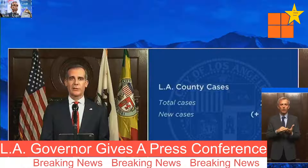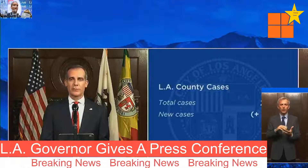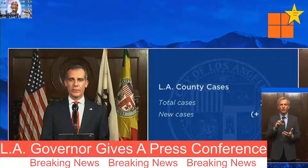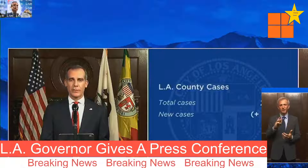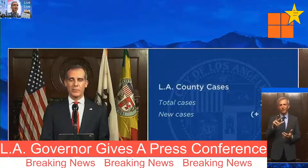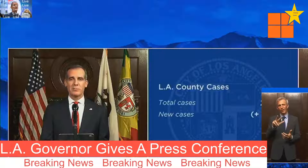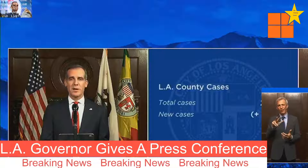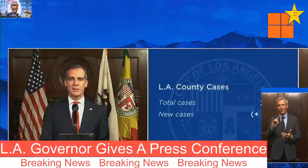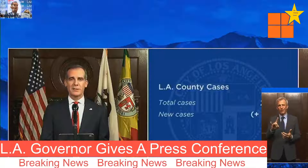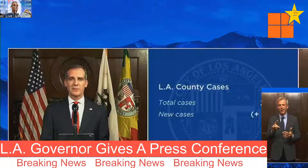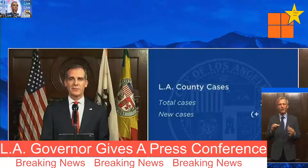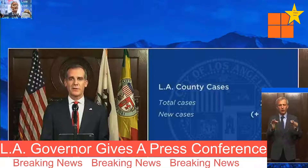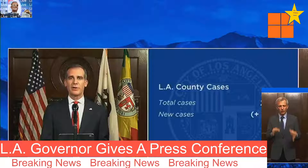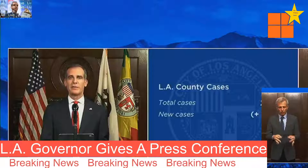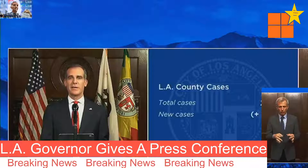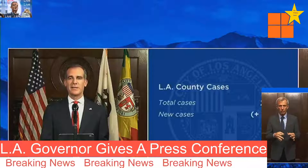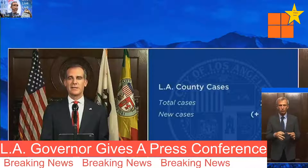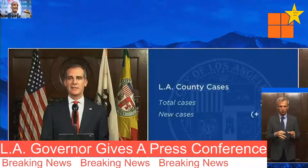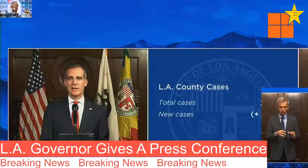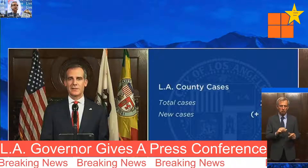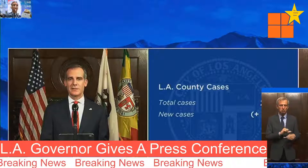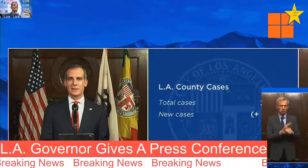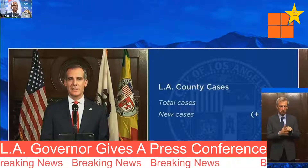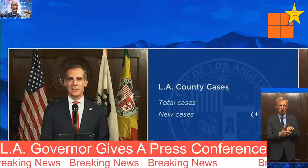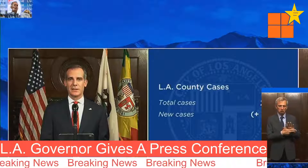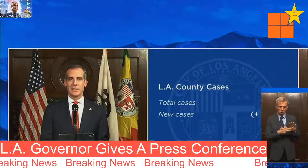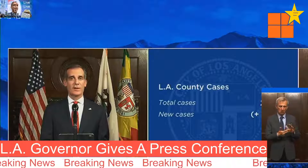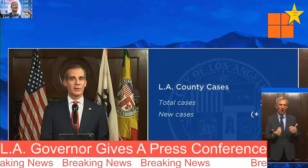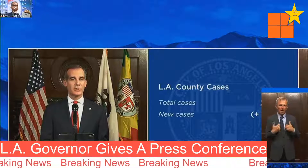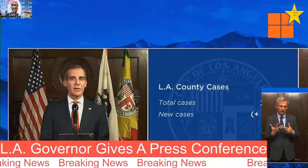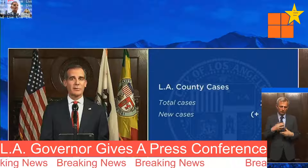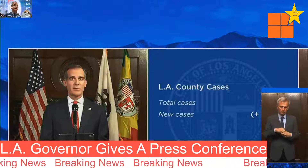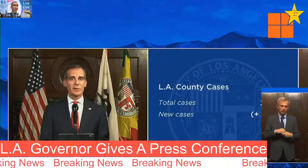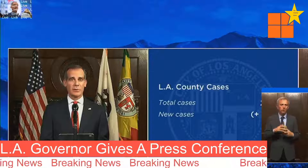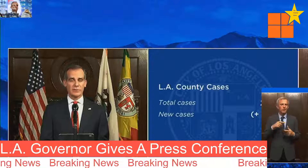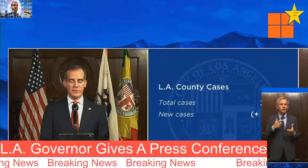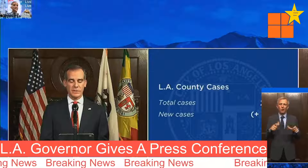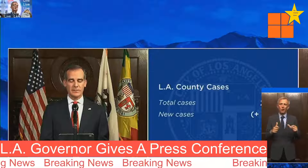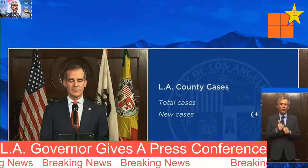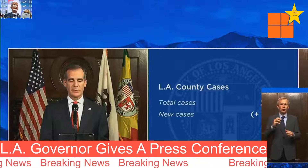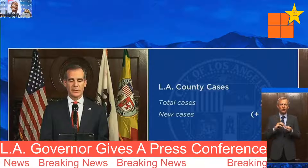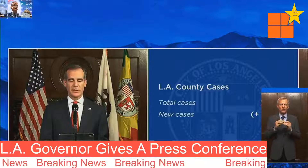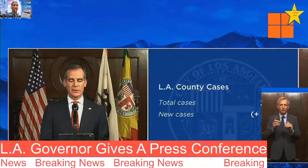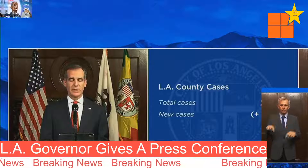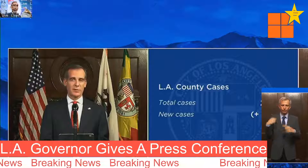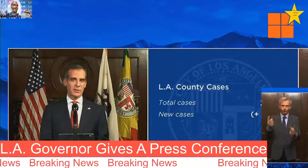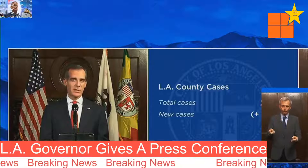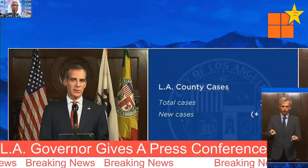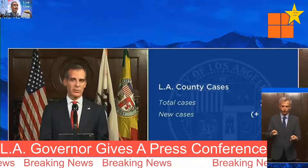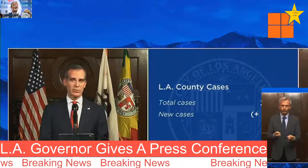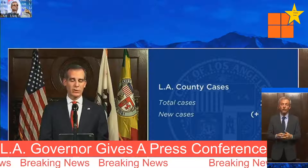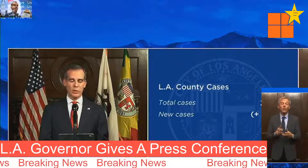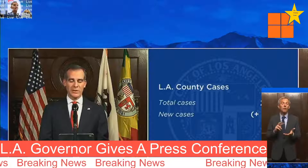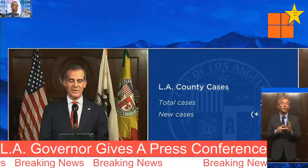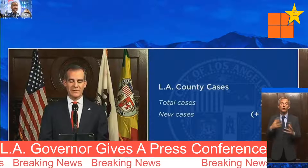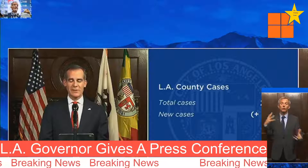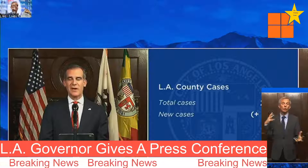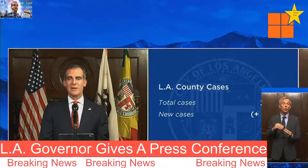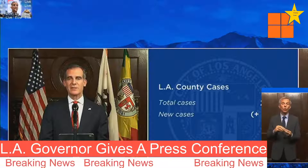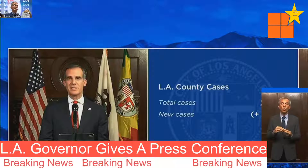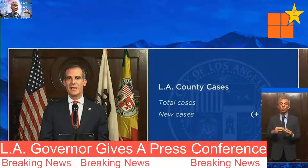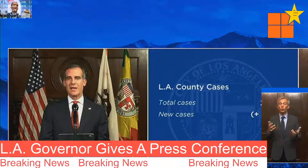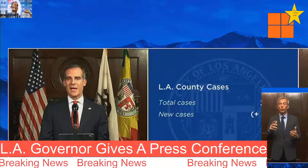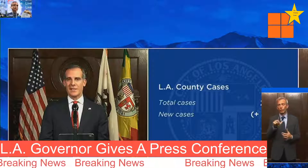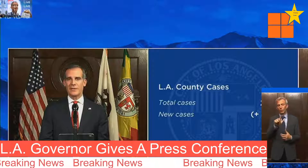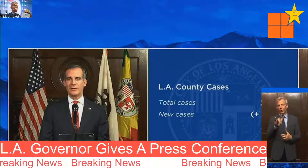1,638 confirmed positive COVID-19 cases, the largest number that we've seen. This brings the total to